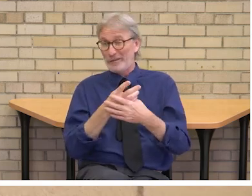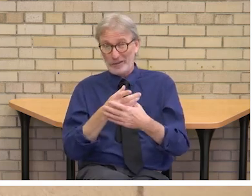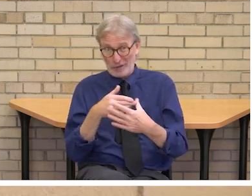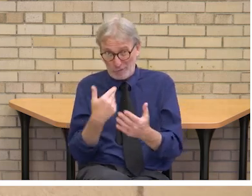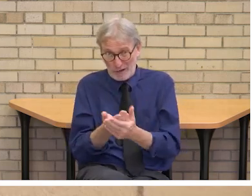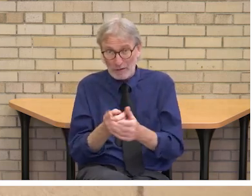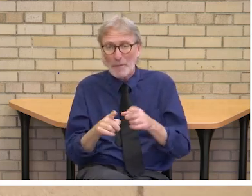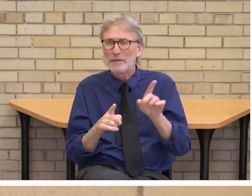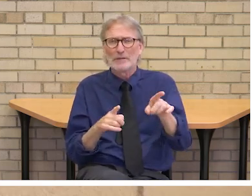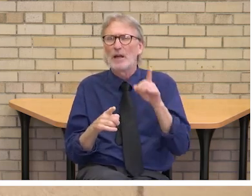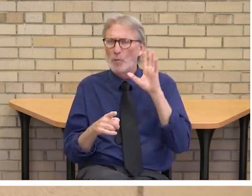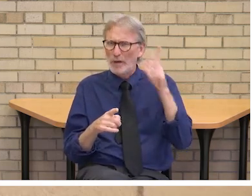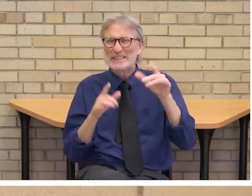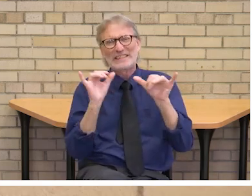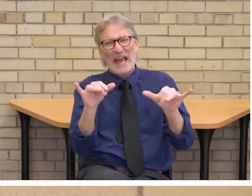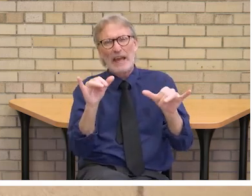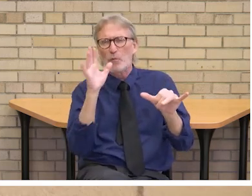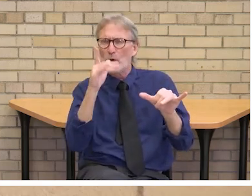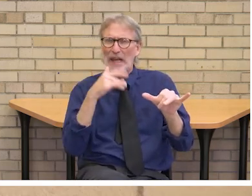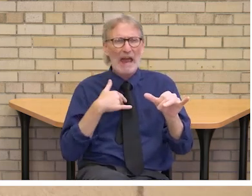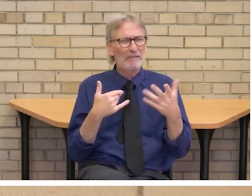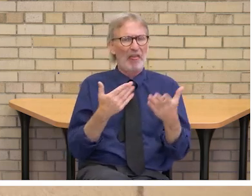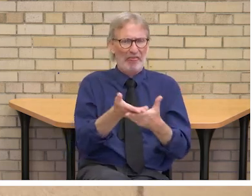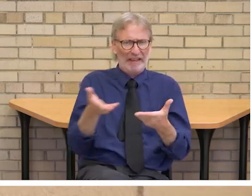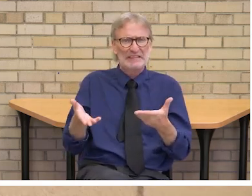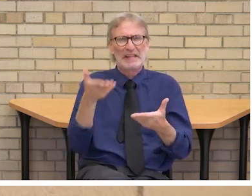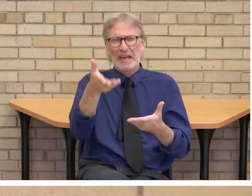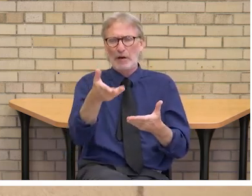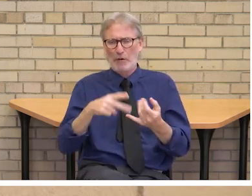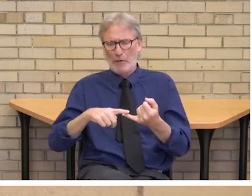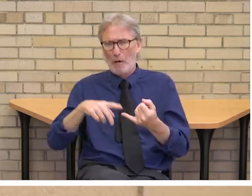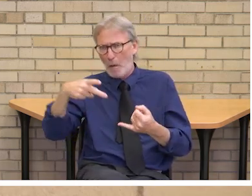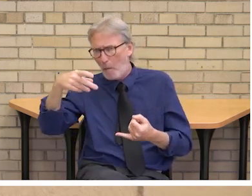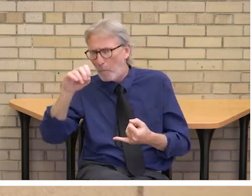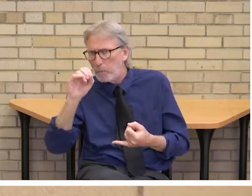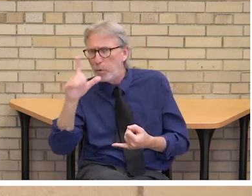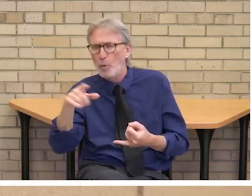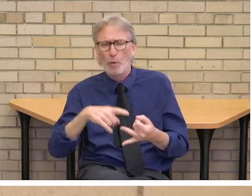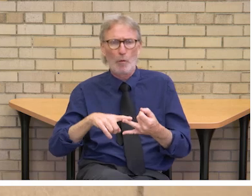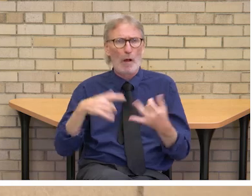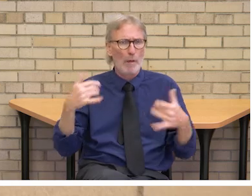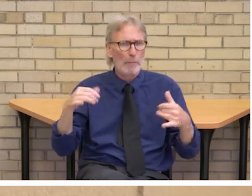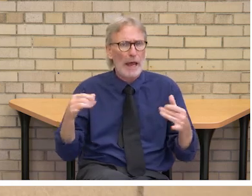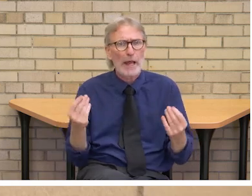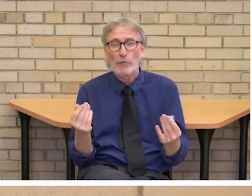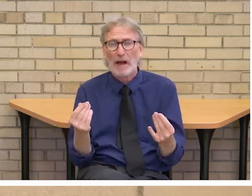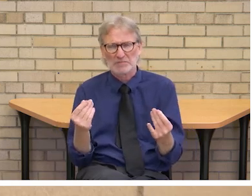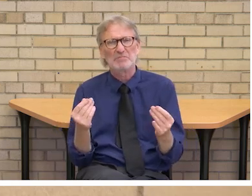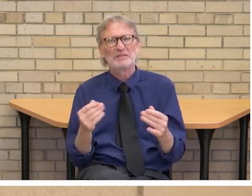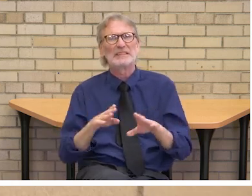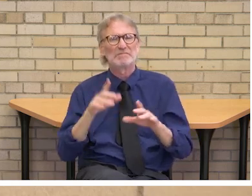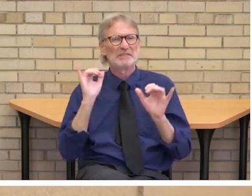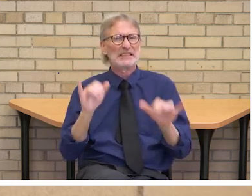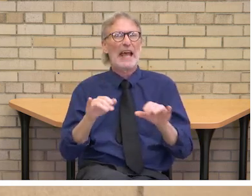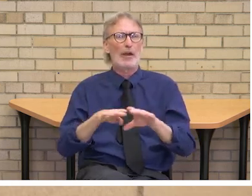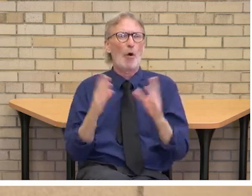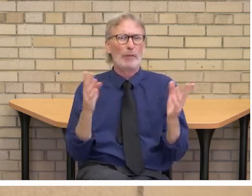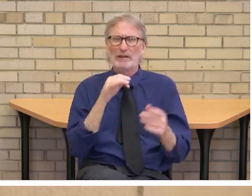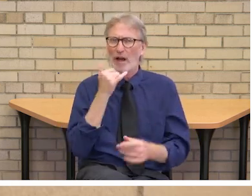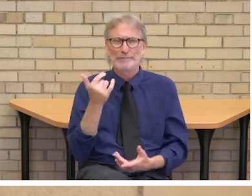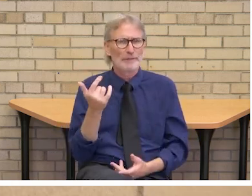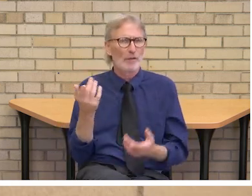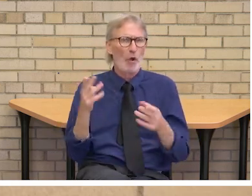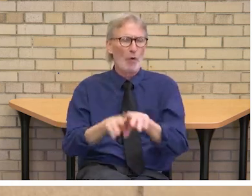directly impacted by construction. So both the pool and the playground will not be impacted directly by